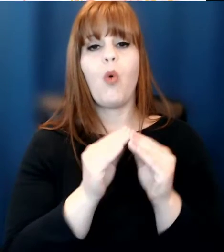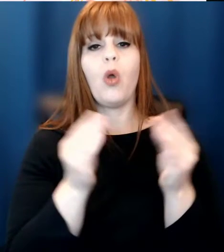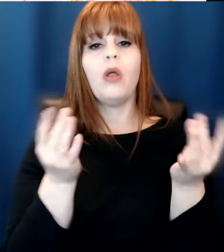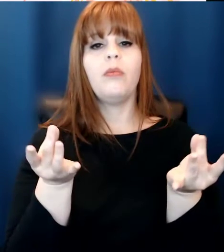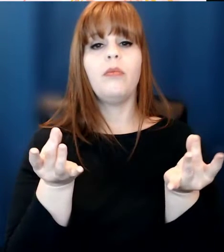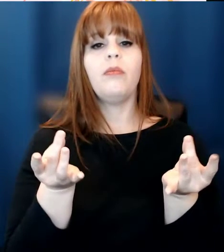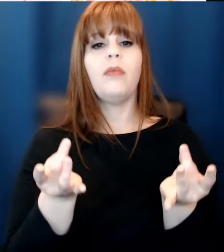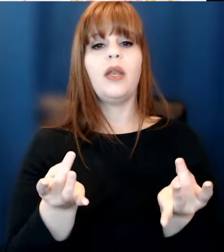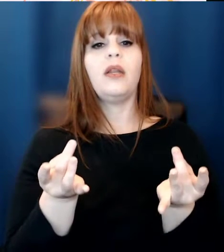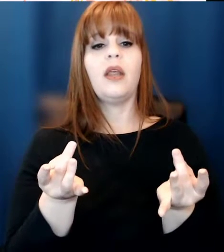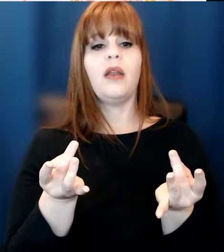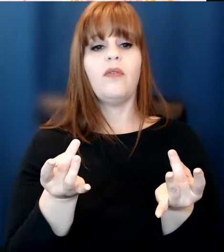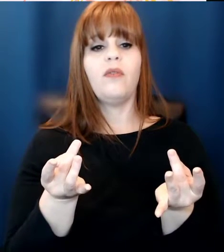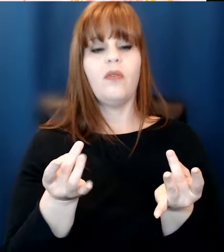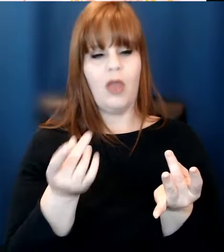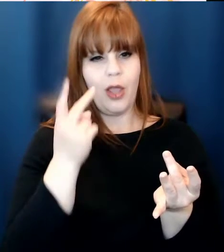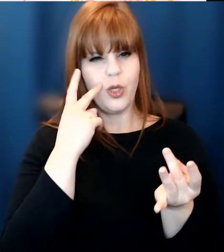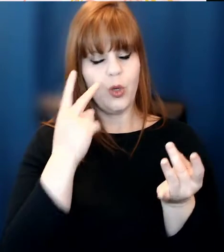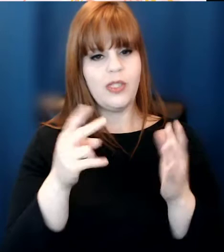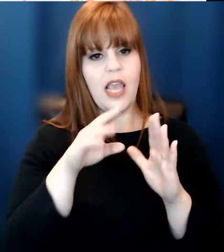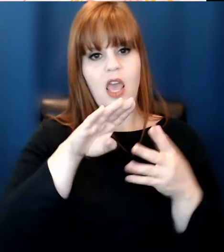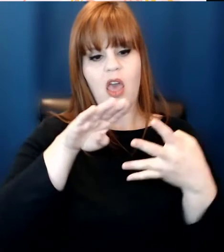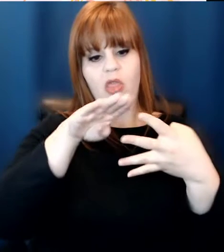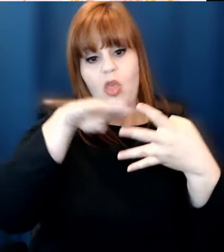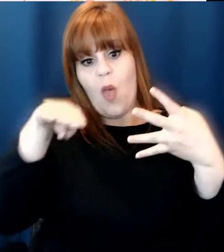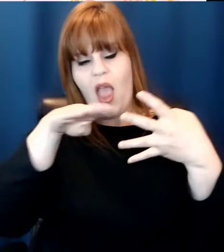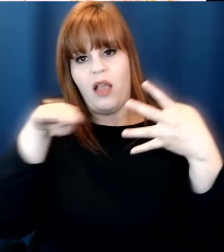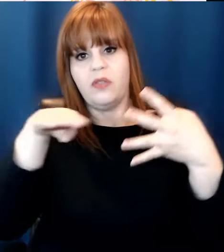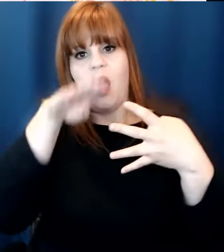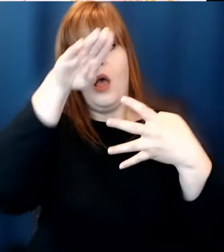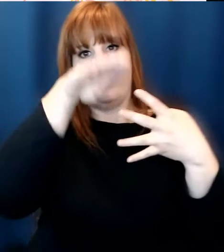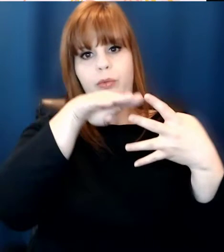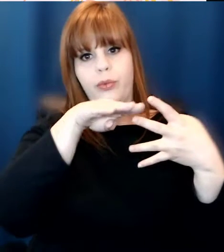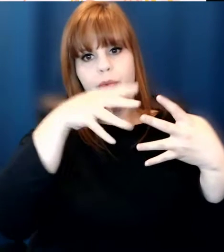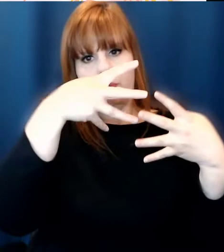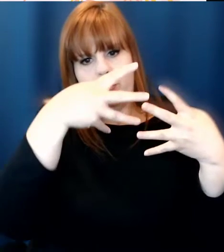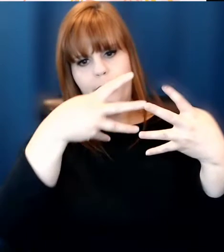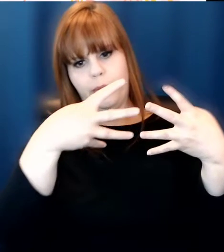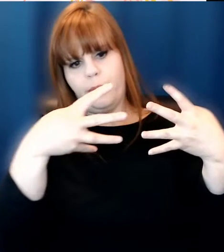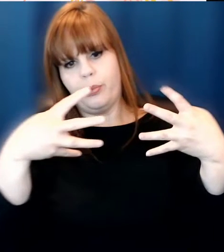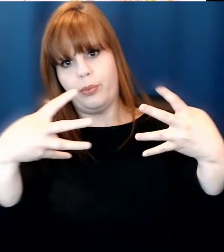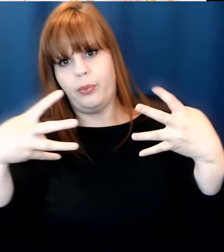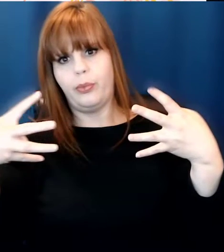meditative state, and you'll see that the waves drop significantly. So I'll just do that right now.